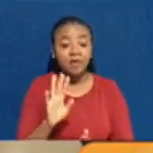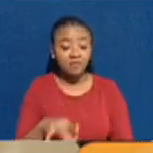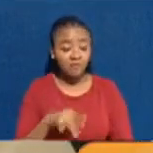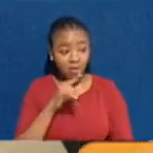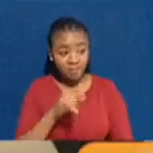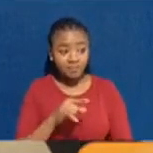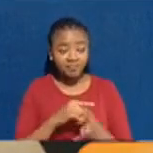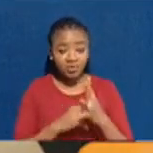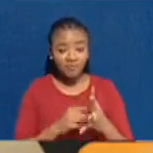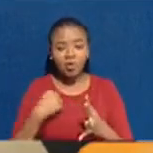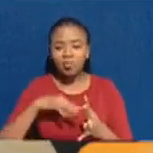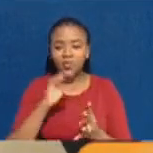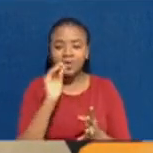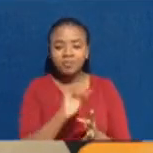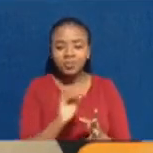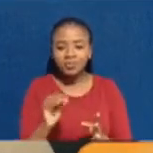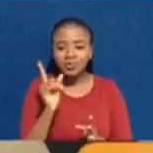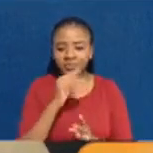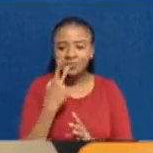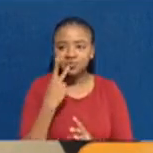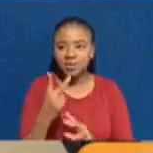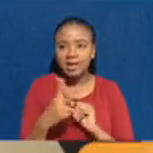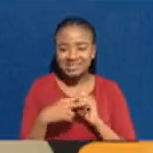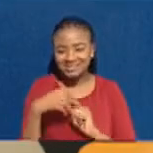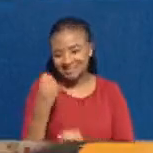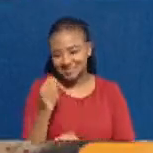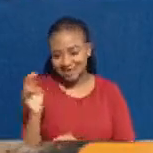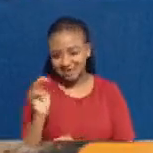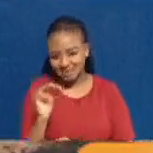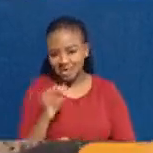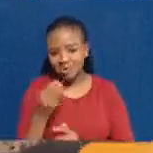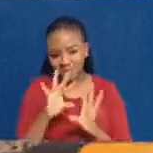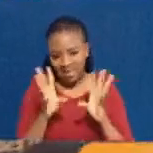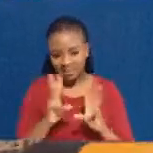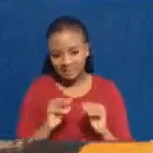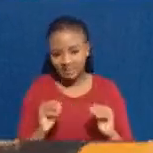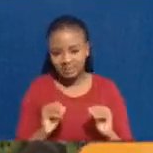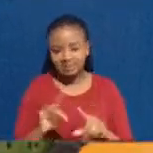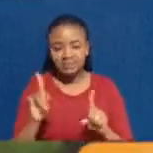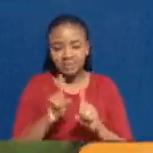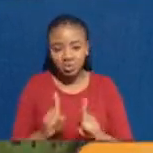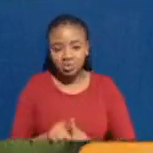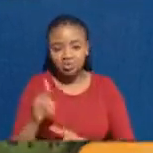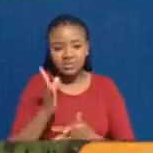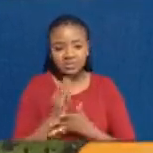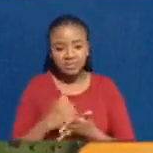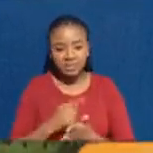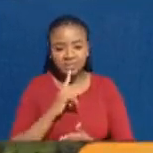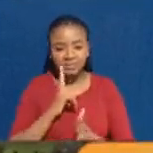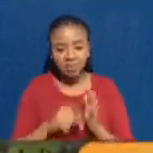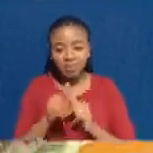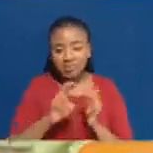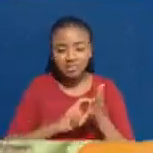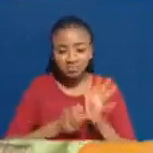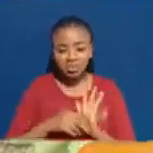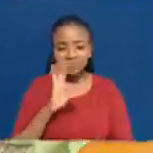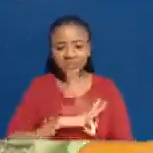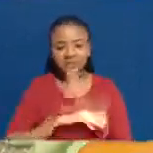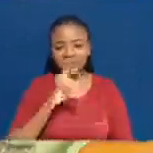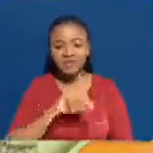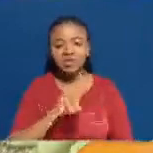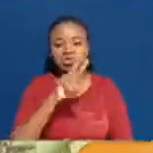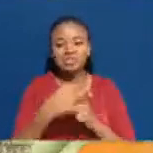around 275 million. The department has revealed that the project has so far benefited